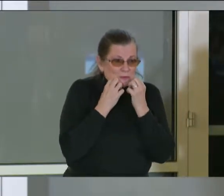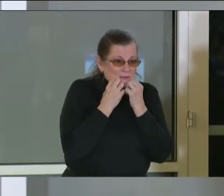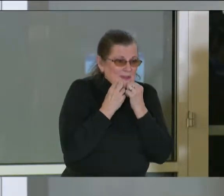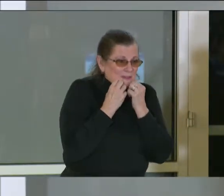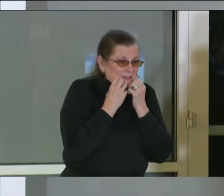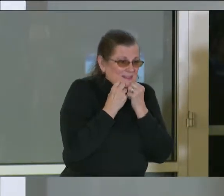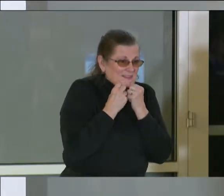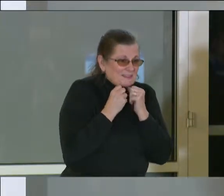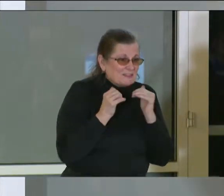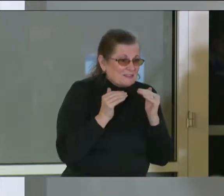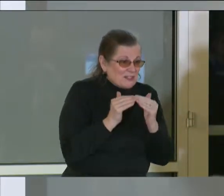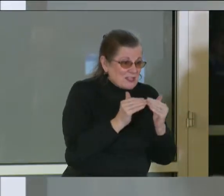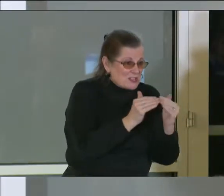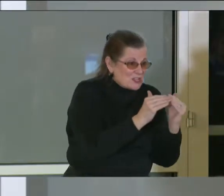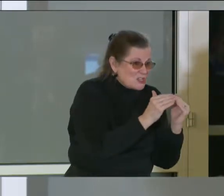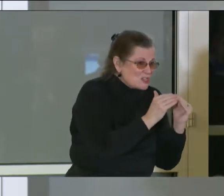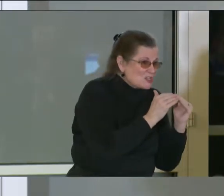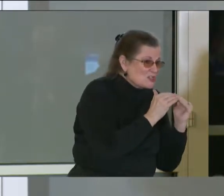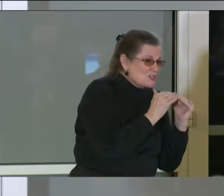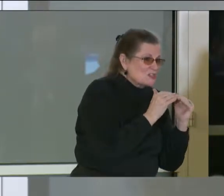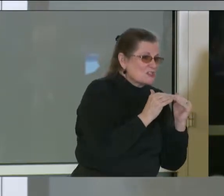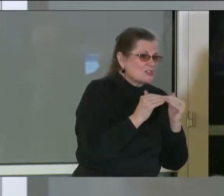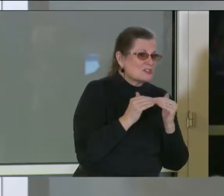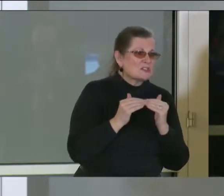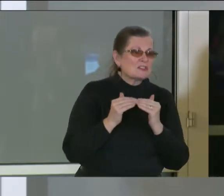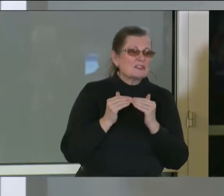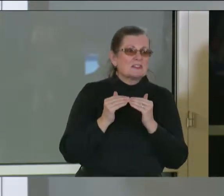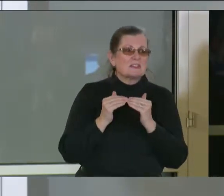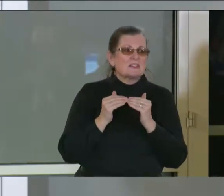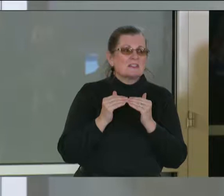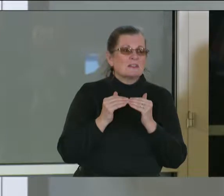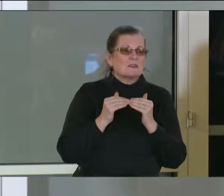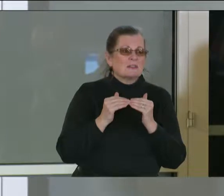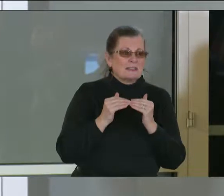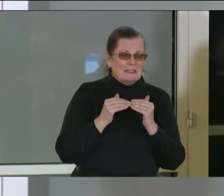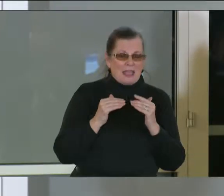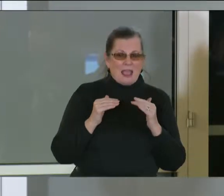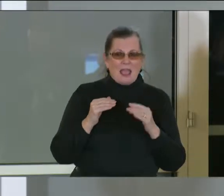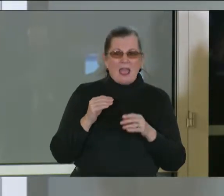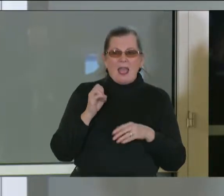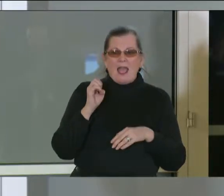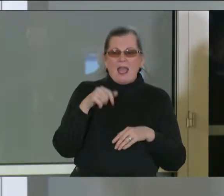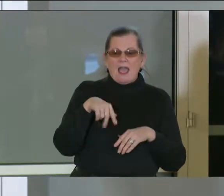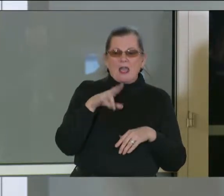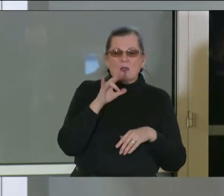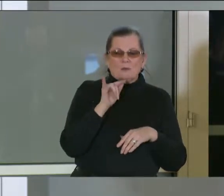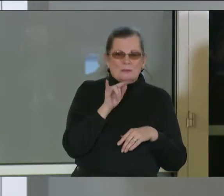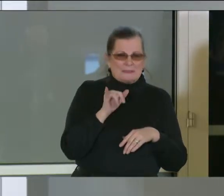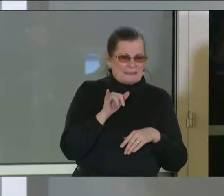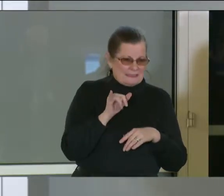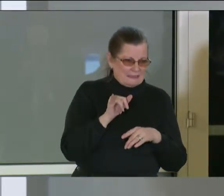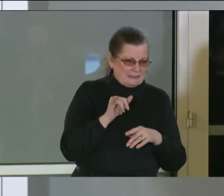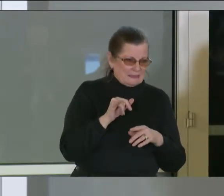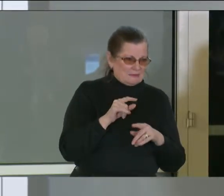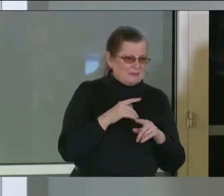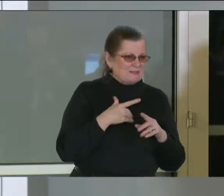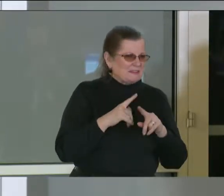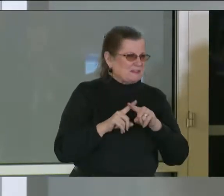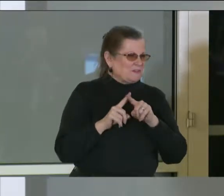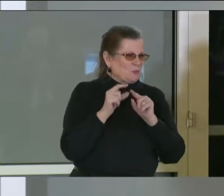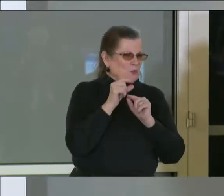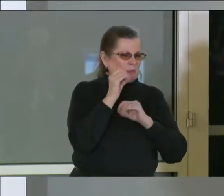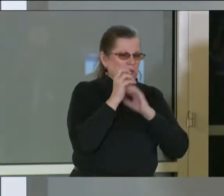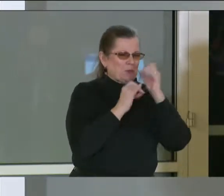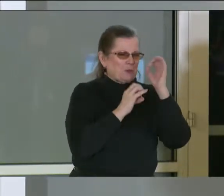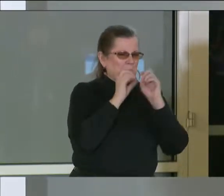fair, equity. A lot of different words that are popping up on the screen as you think about